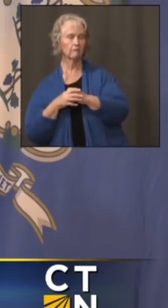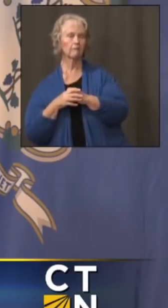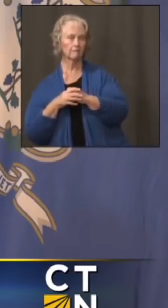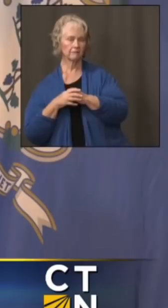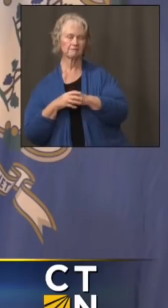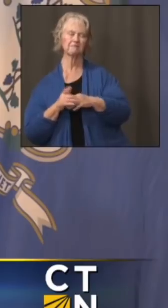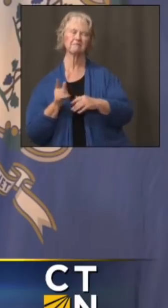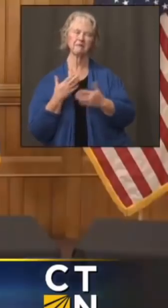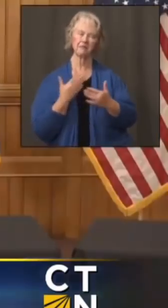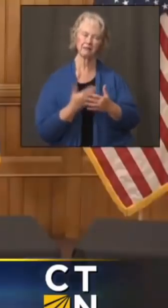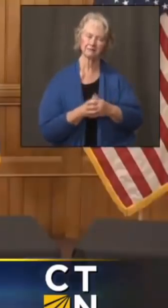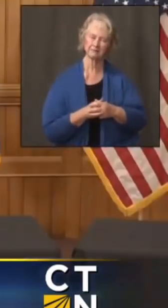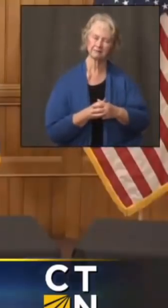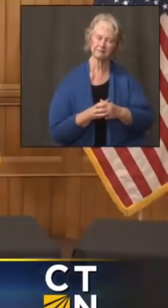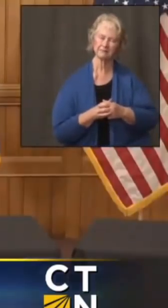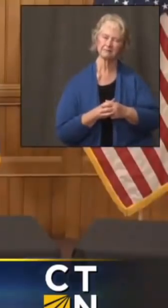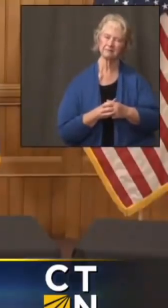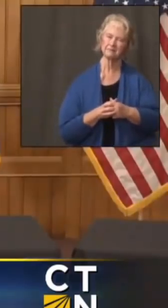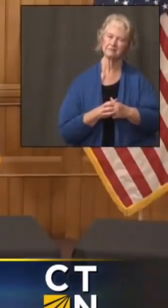All right, thanks, everybody.